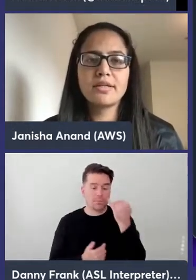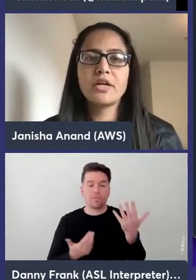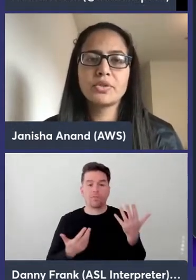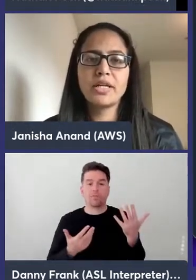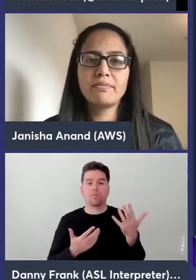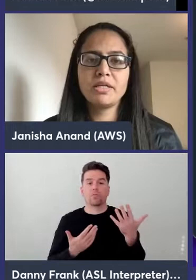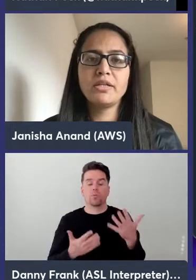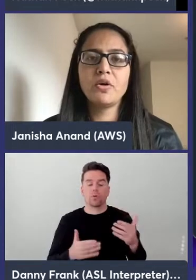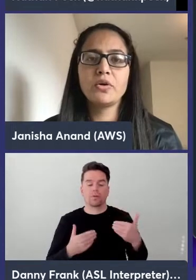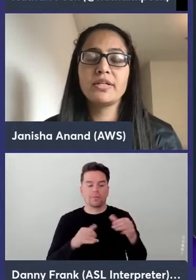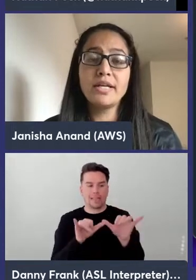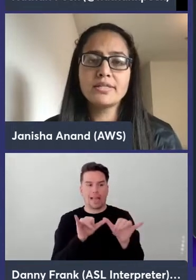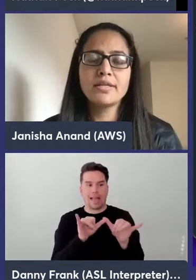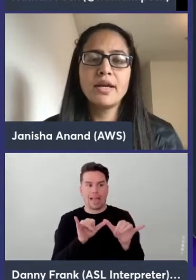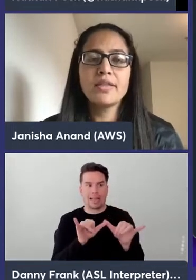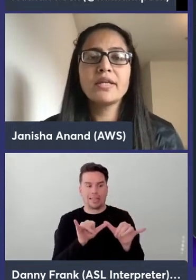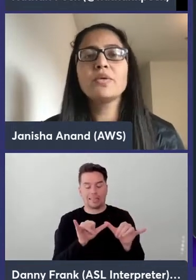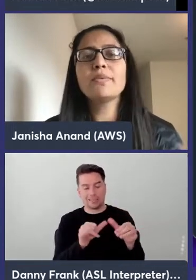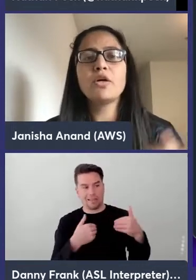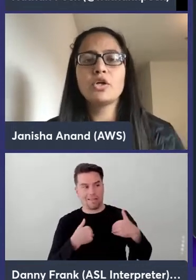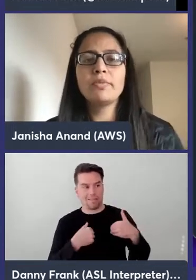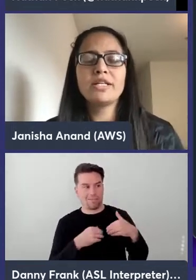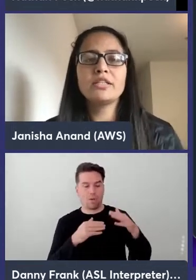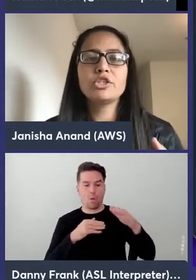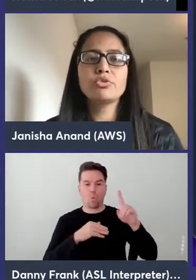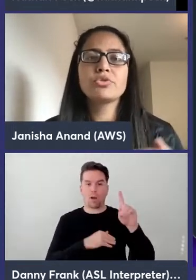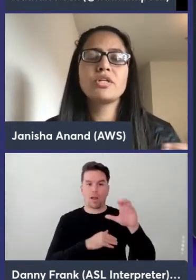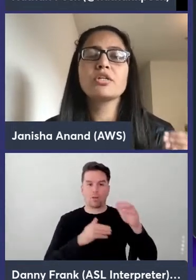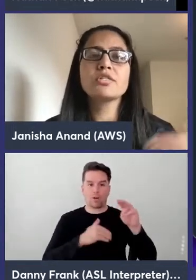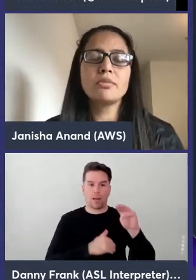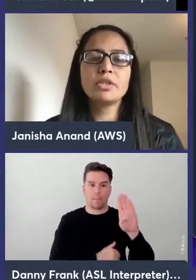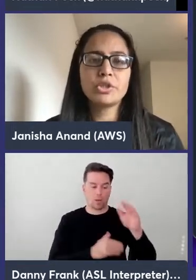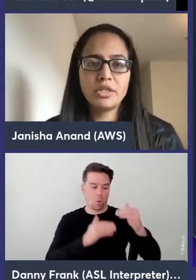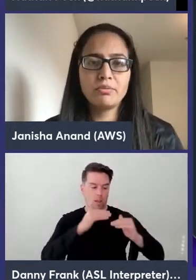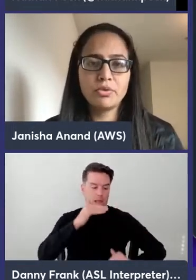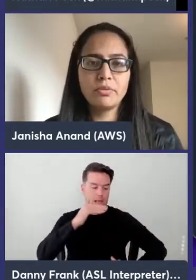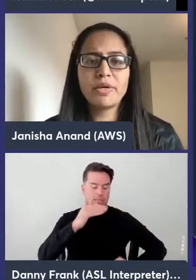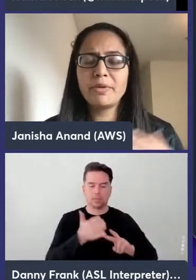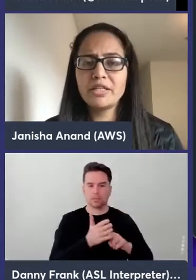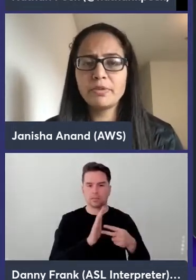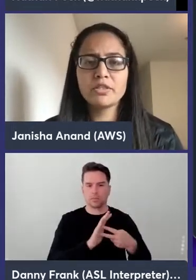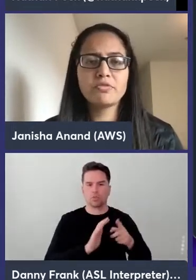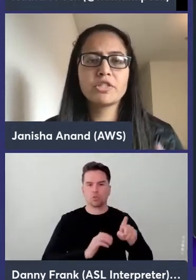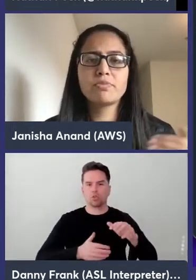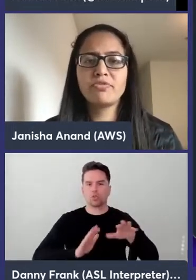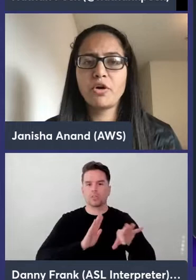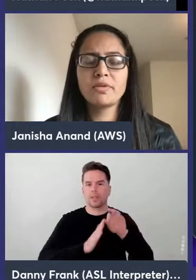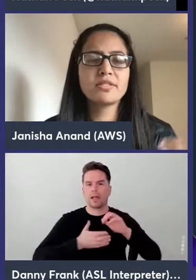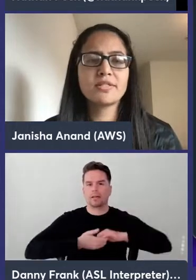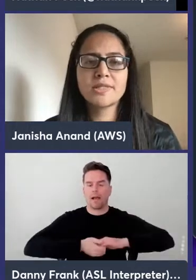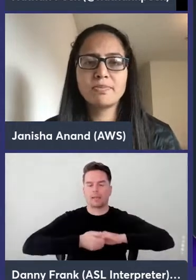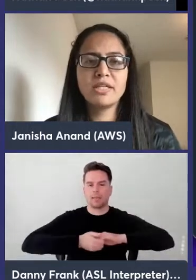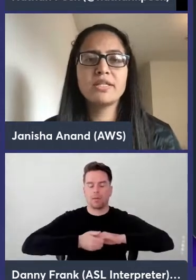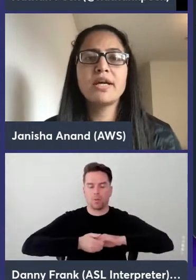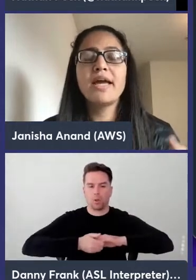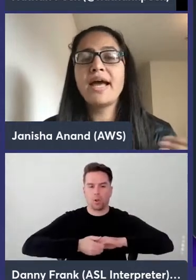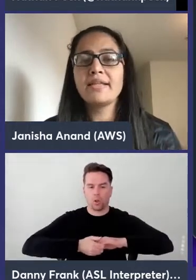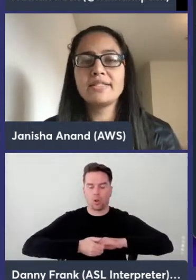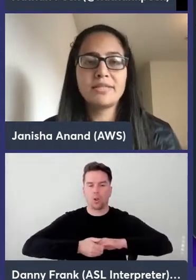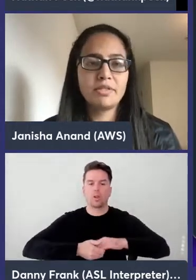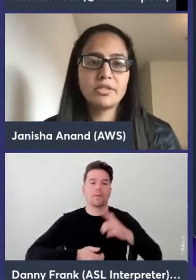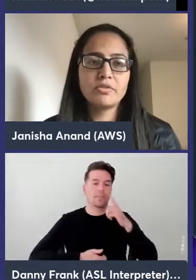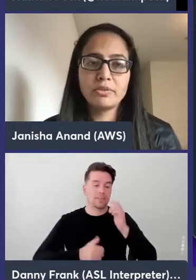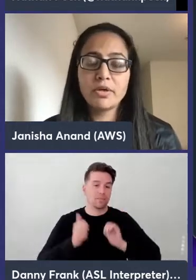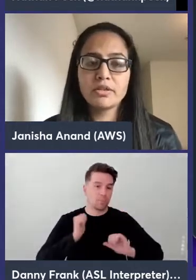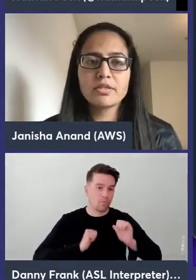is 100 MB or less, then we will automatically choose the Ensemble training mode, primarily because of its performance, its speed, and